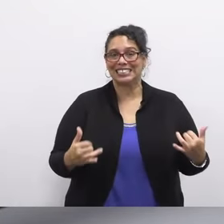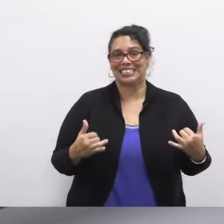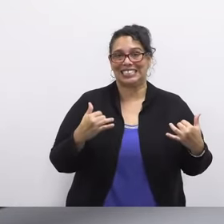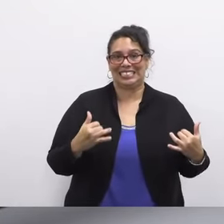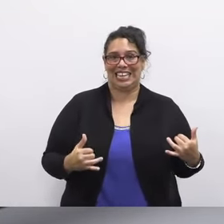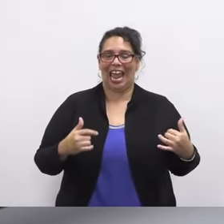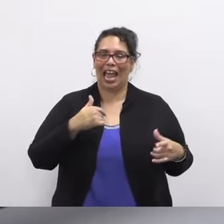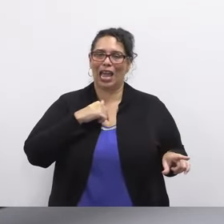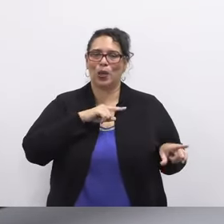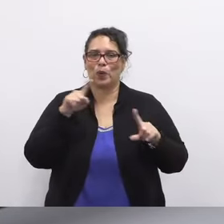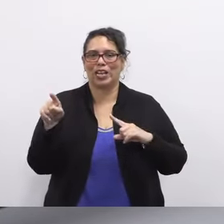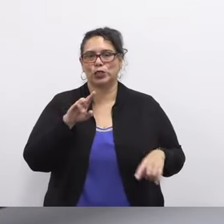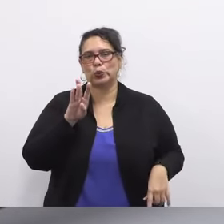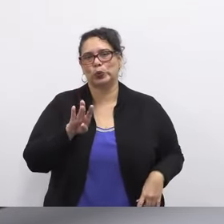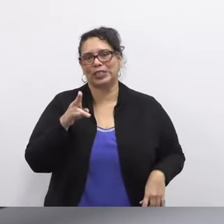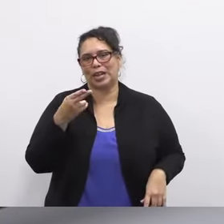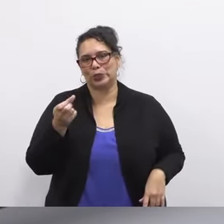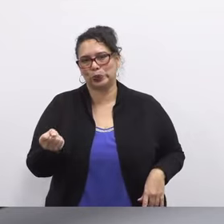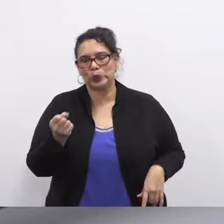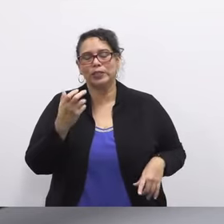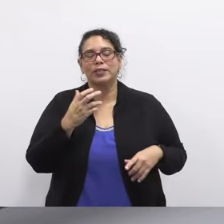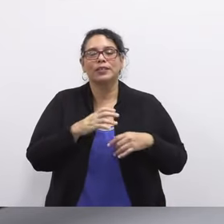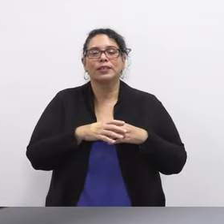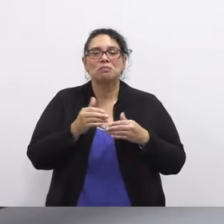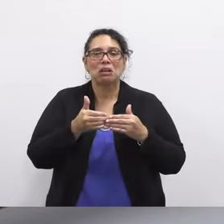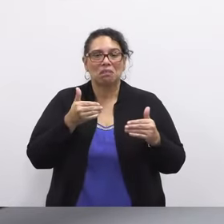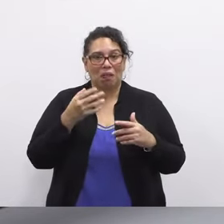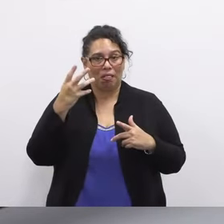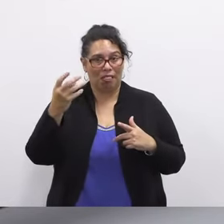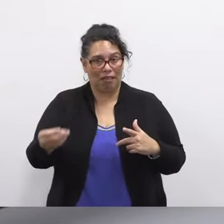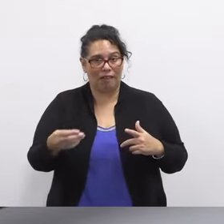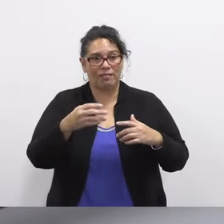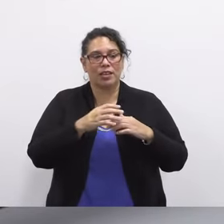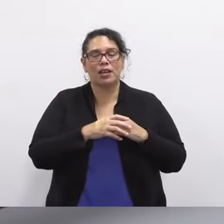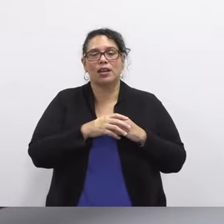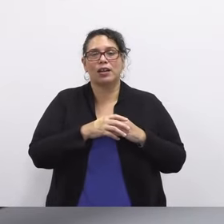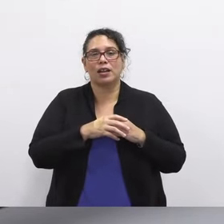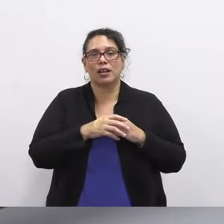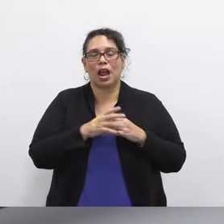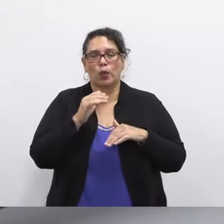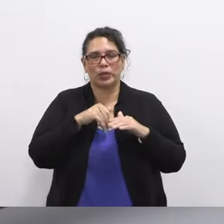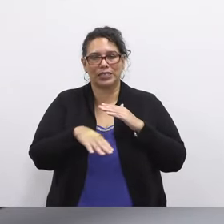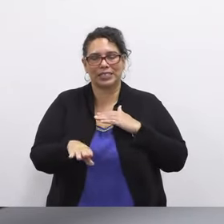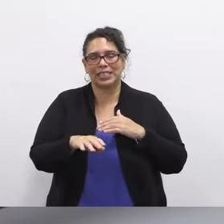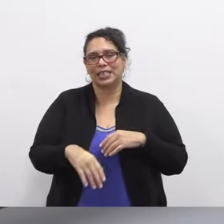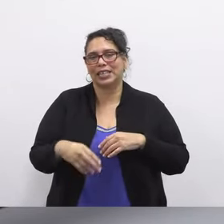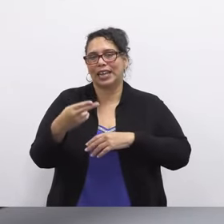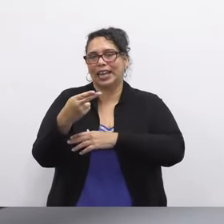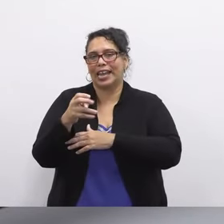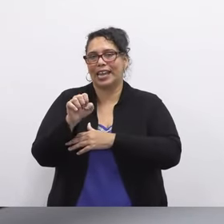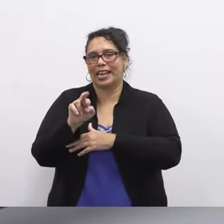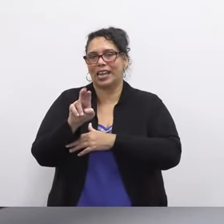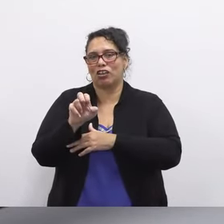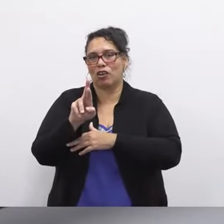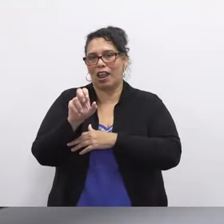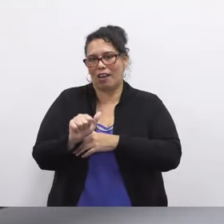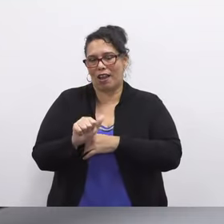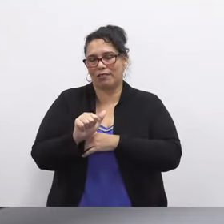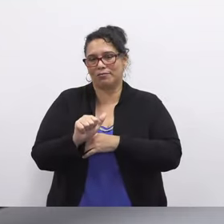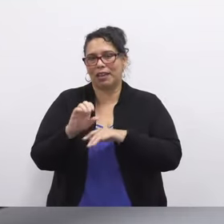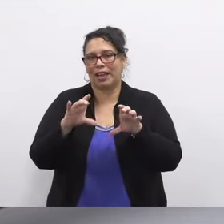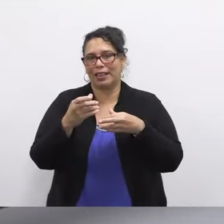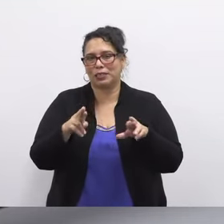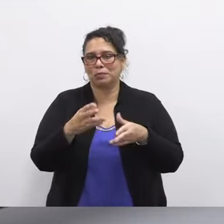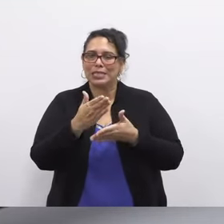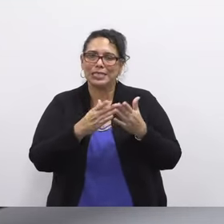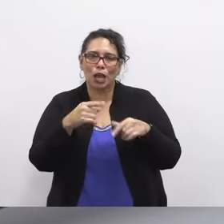on the Wilson High School campus, and before I left, I was in Mr. Oscar Herrera's classroom. Some of you may recognize